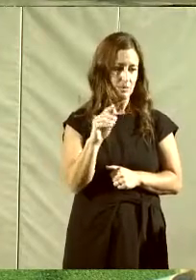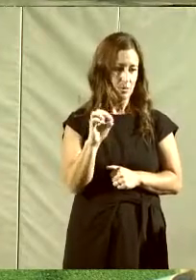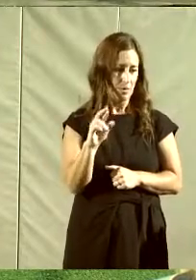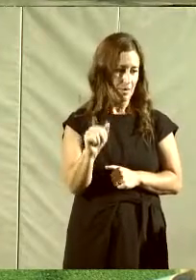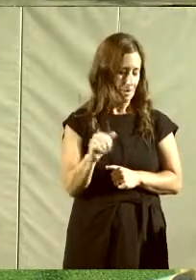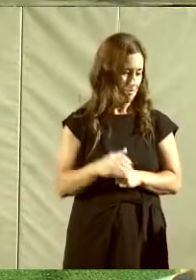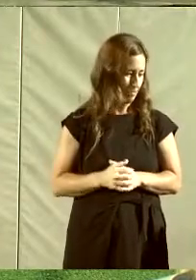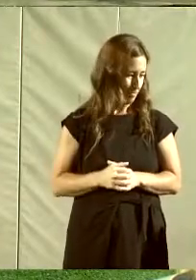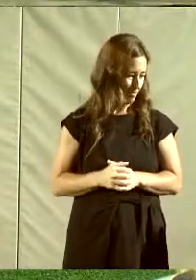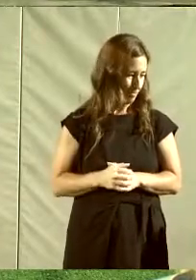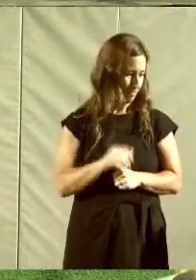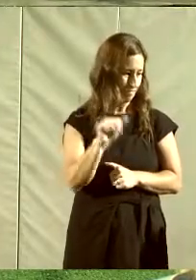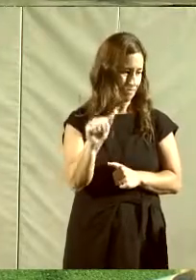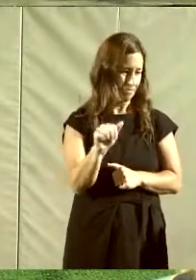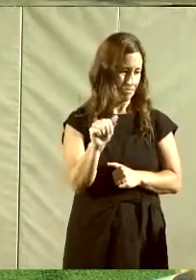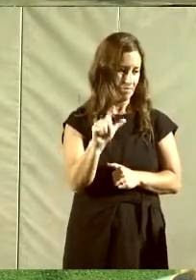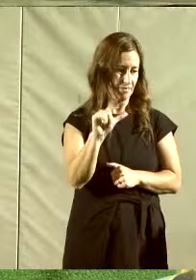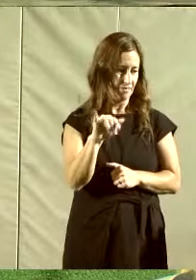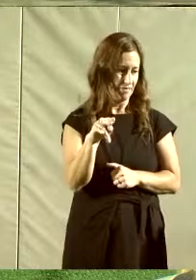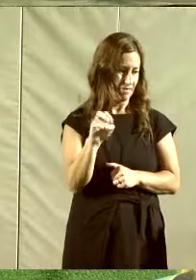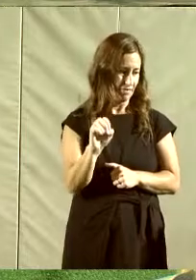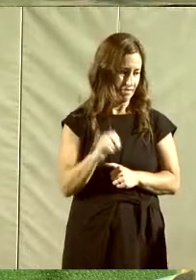Amanda Marie Linz.